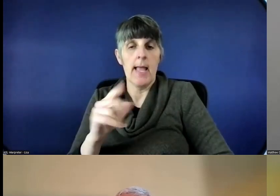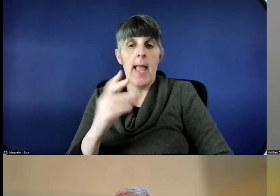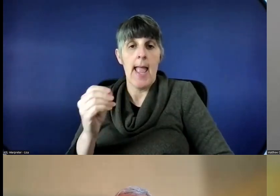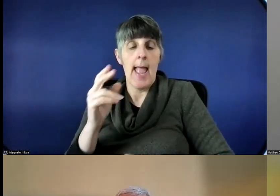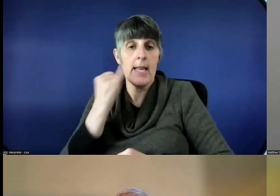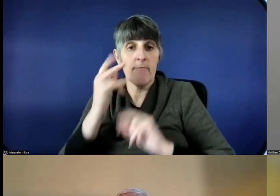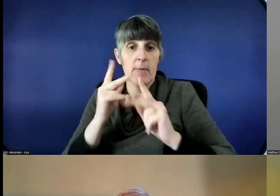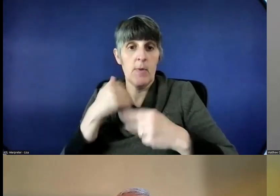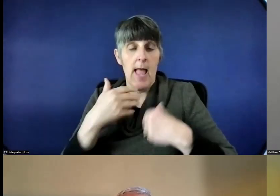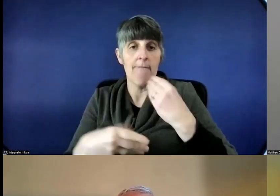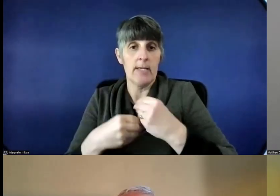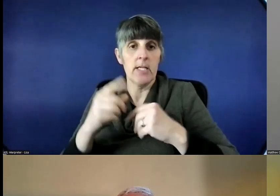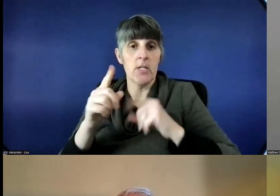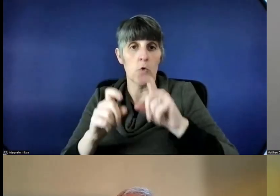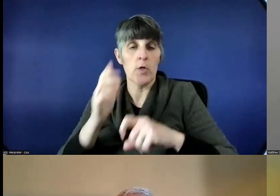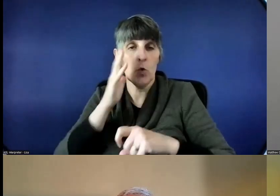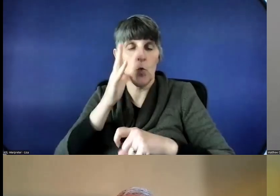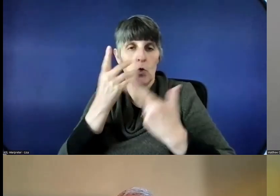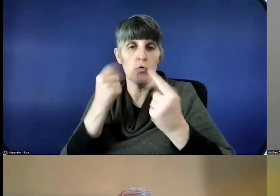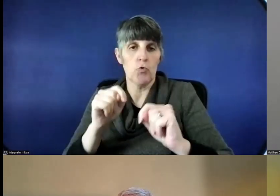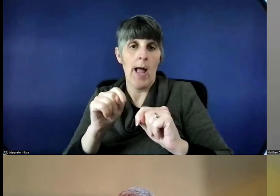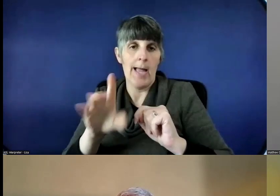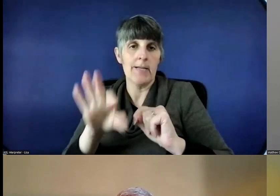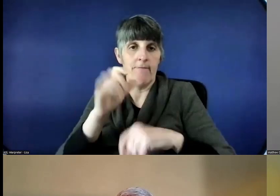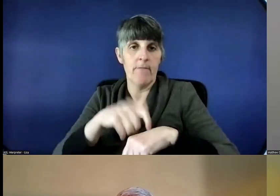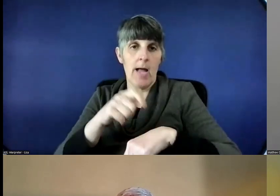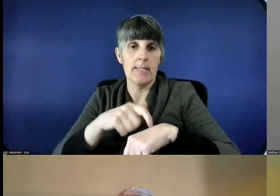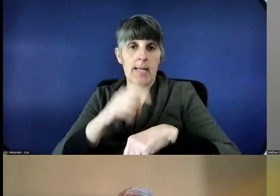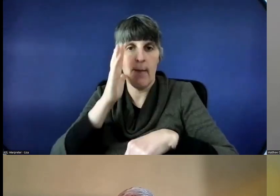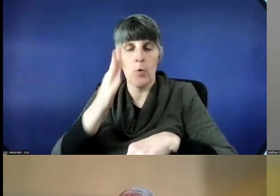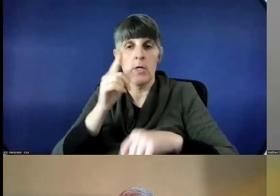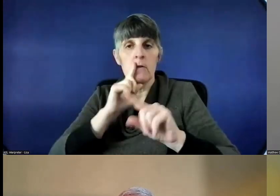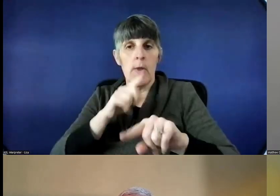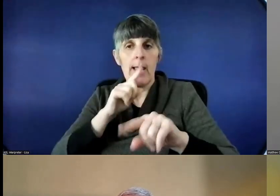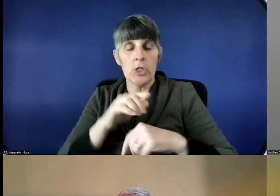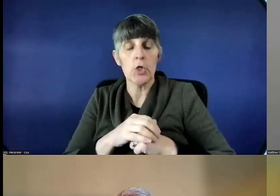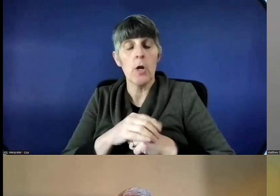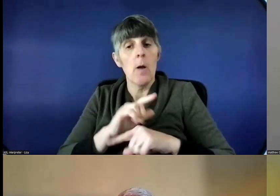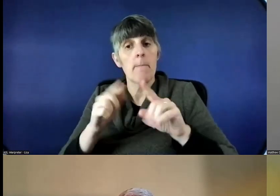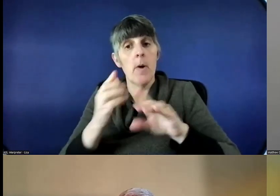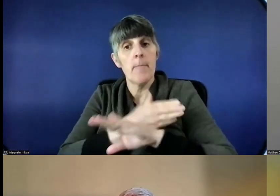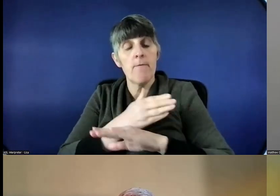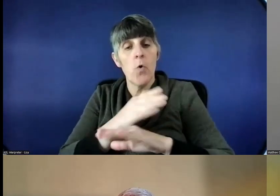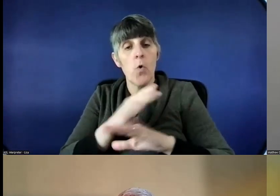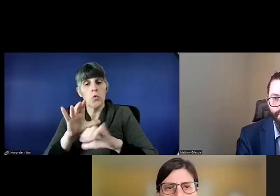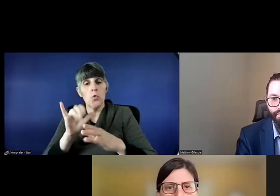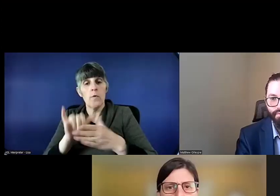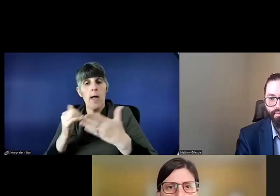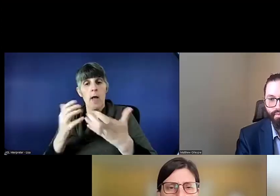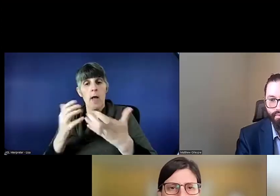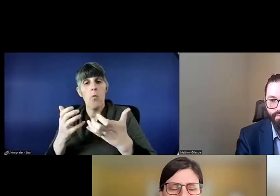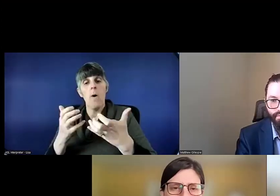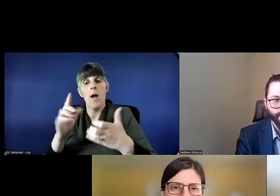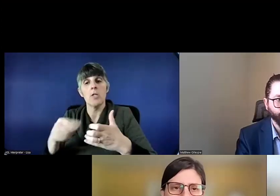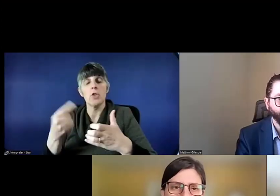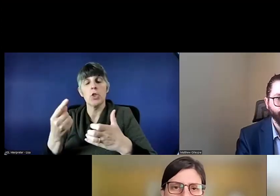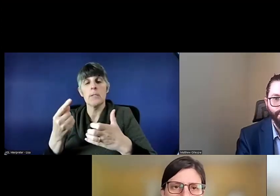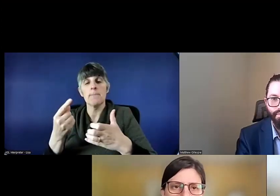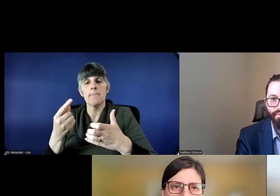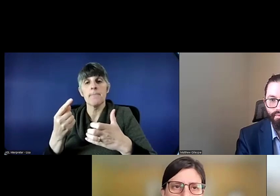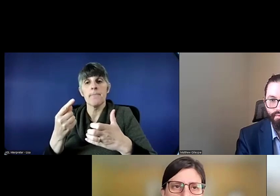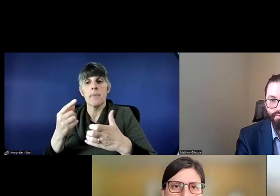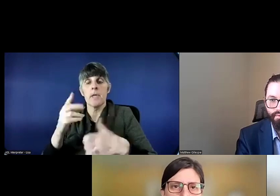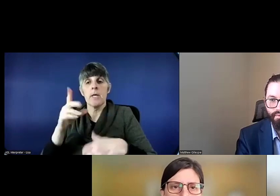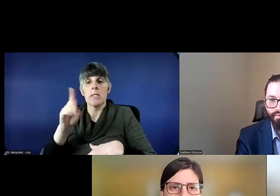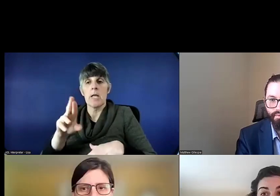people have additional questions, we'll try and find time to answer them. But before we get to that, I wanted to just give